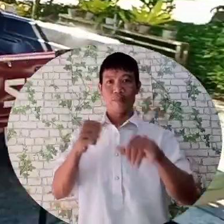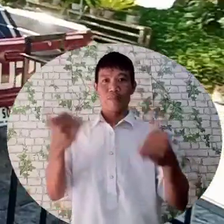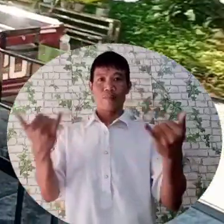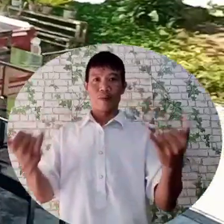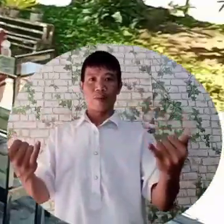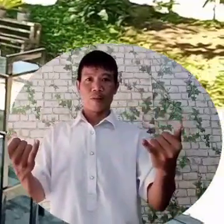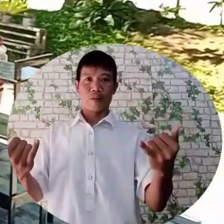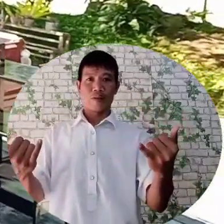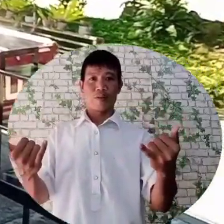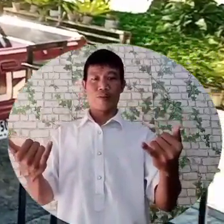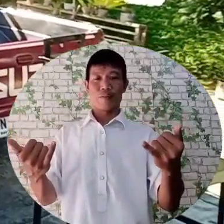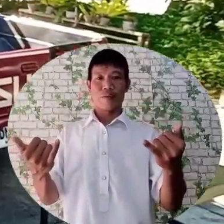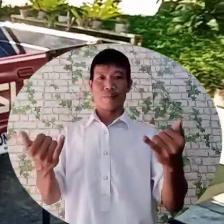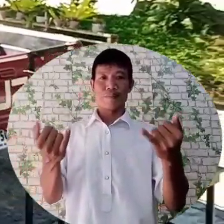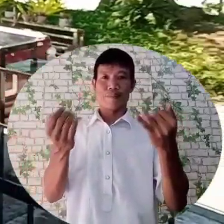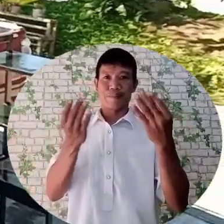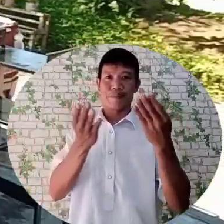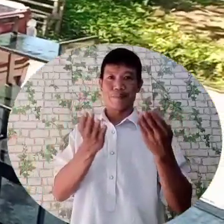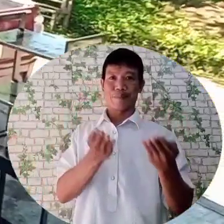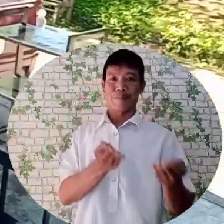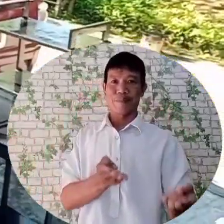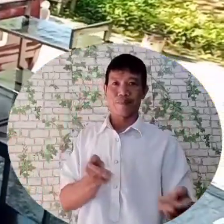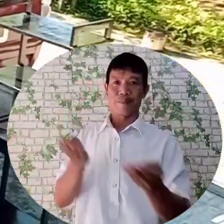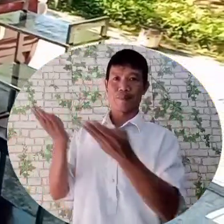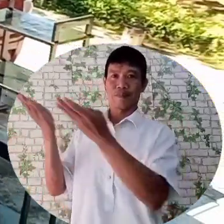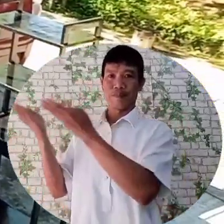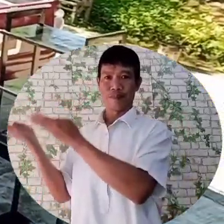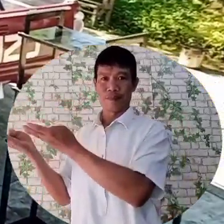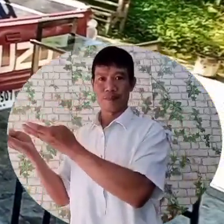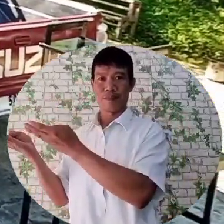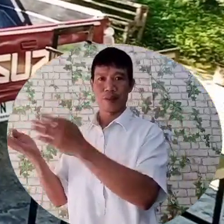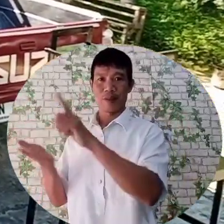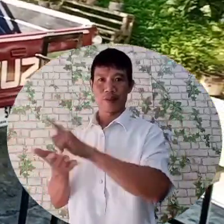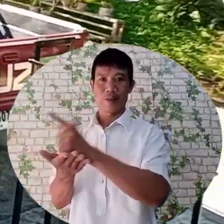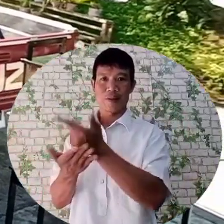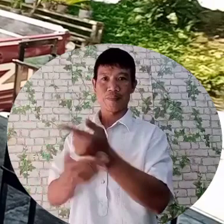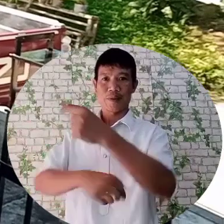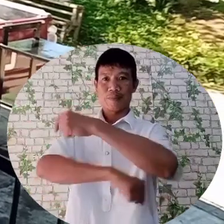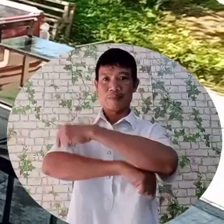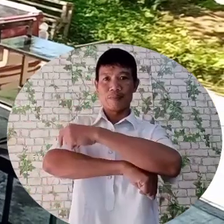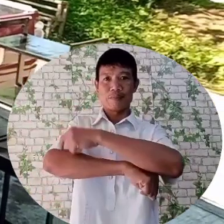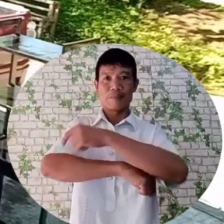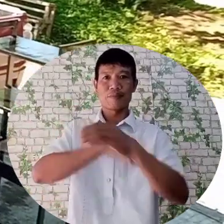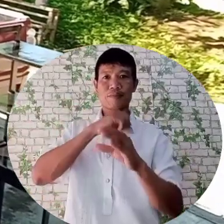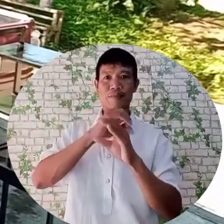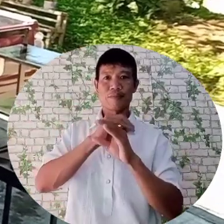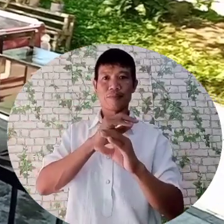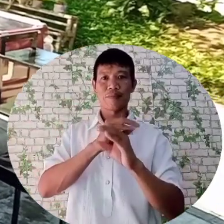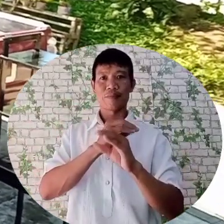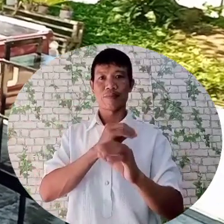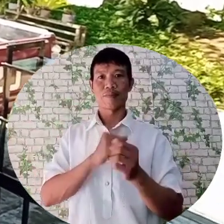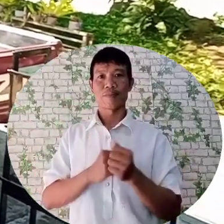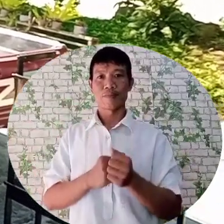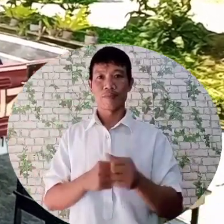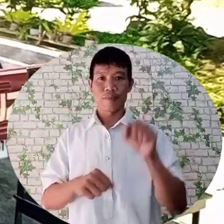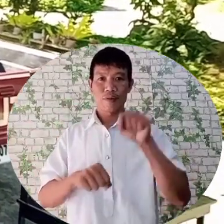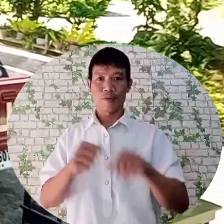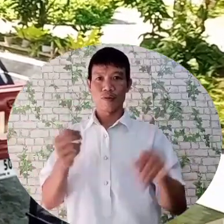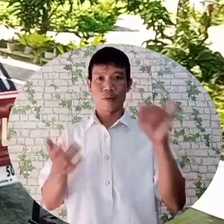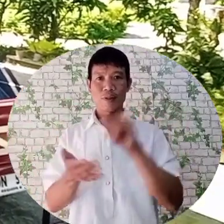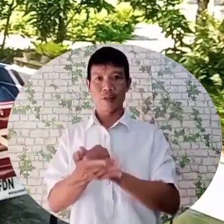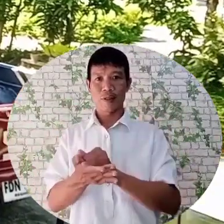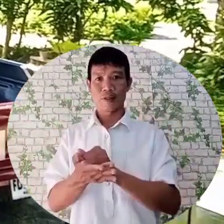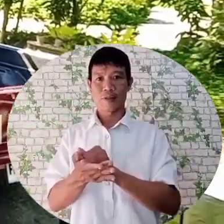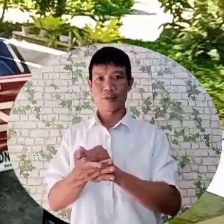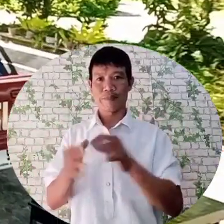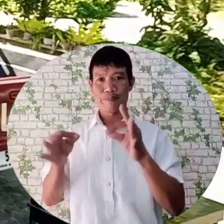So right now we are going to load this laptop disk on my car, so that I can